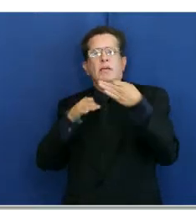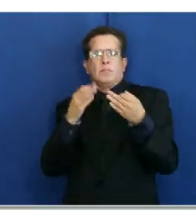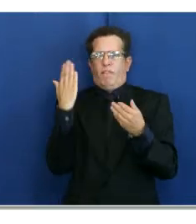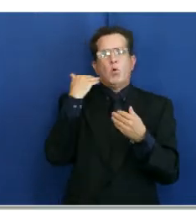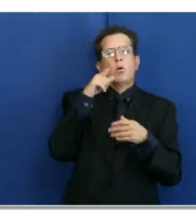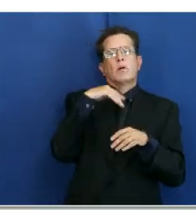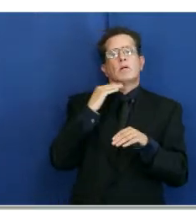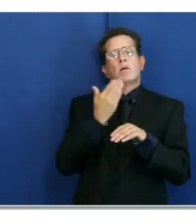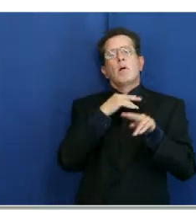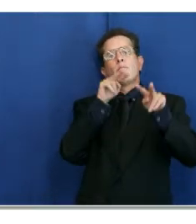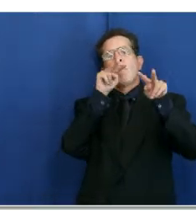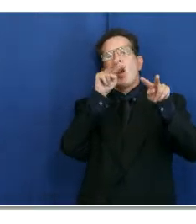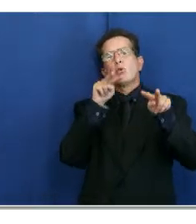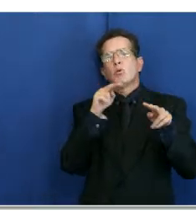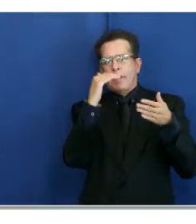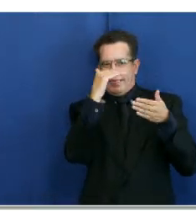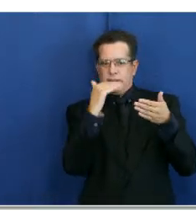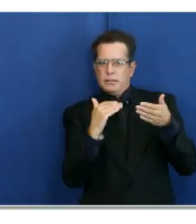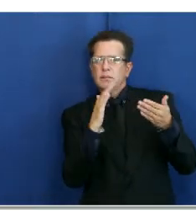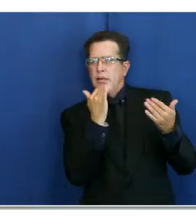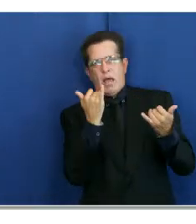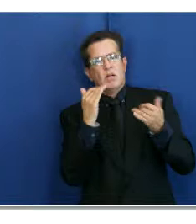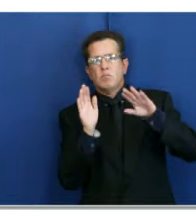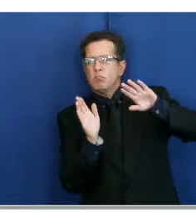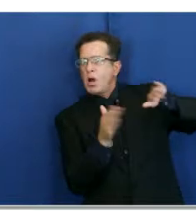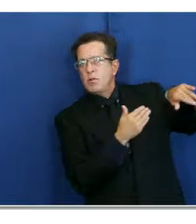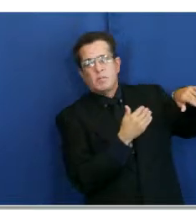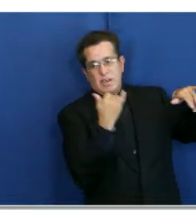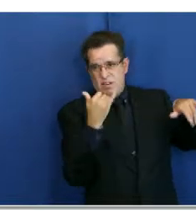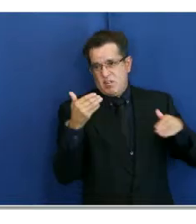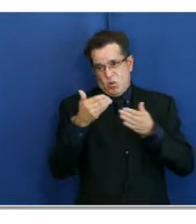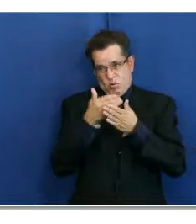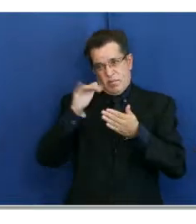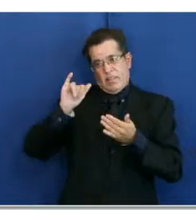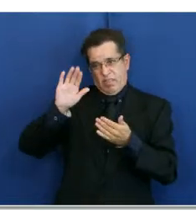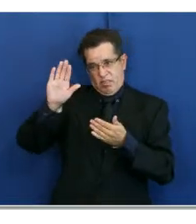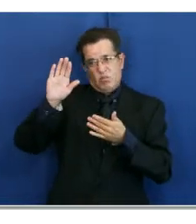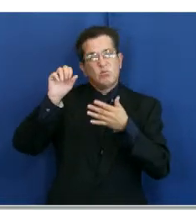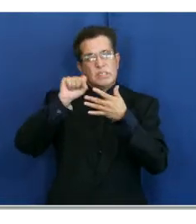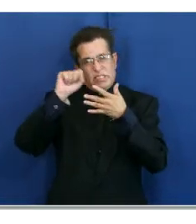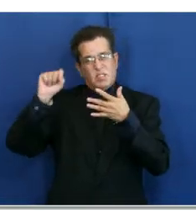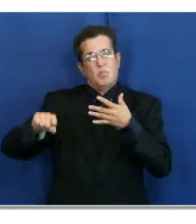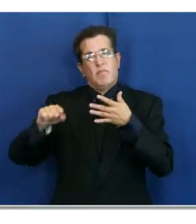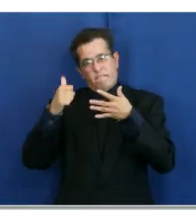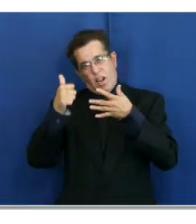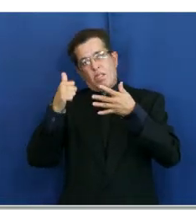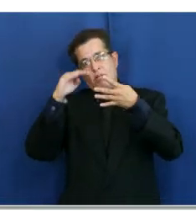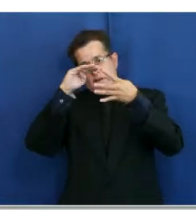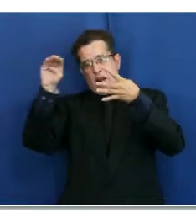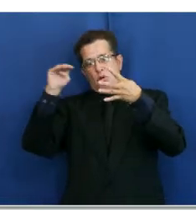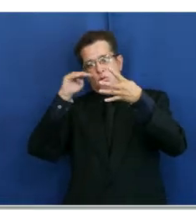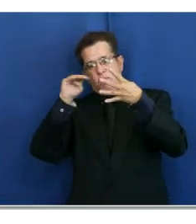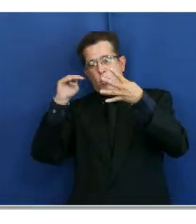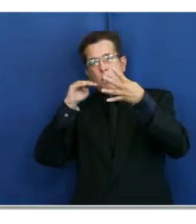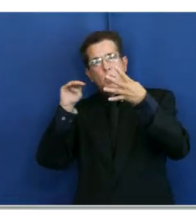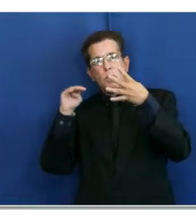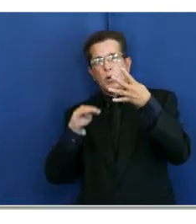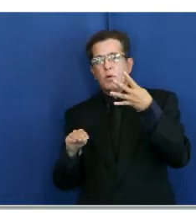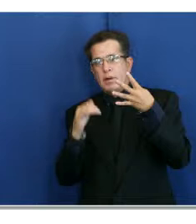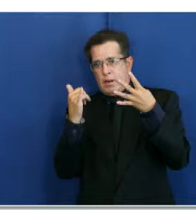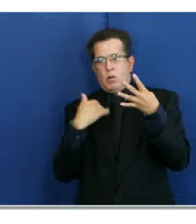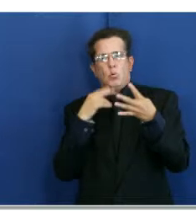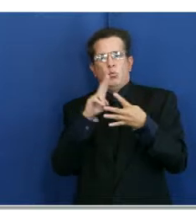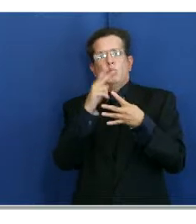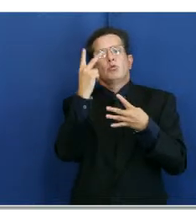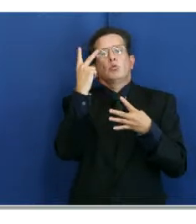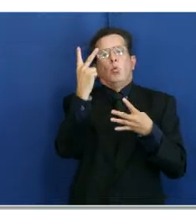list for determining what businesses can and cannot open. There are now only 2 metrics